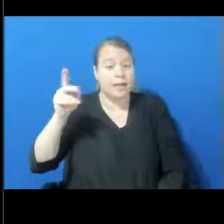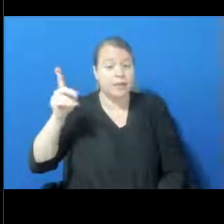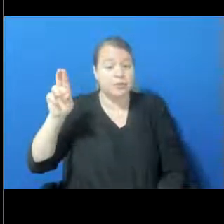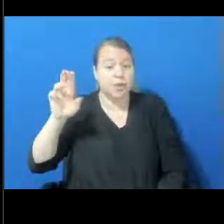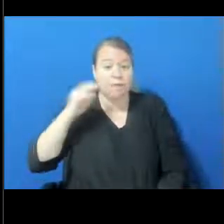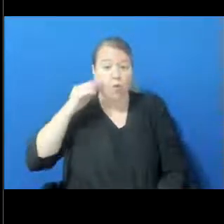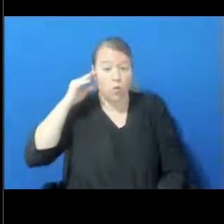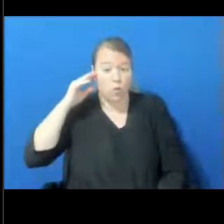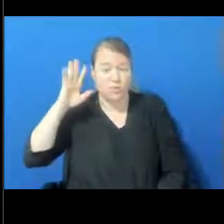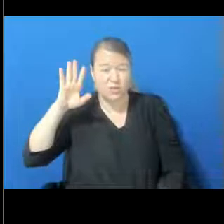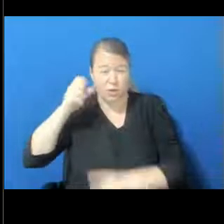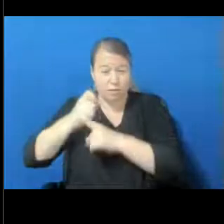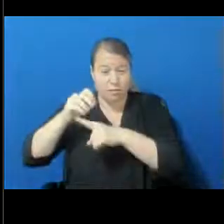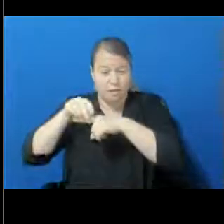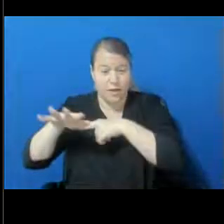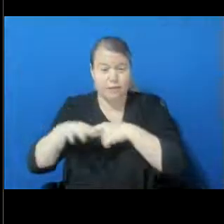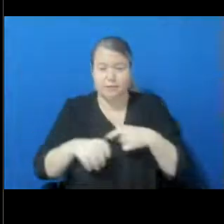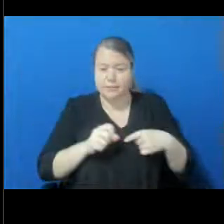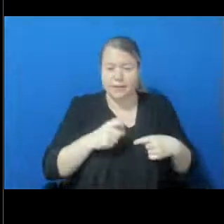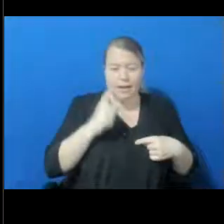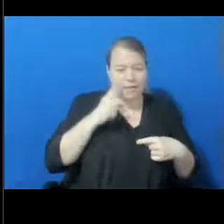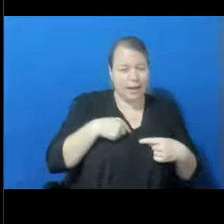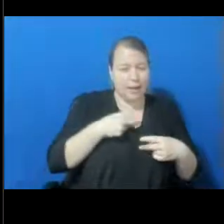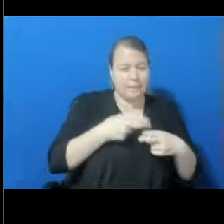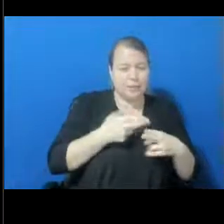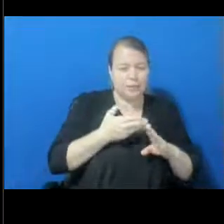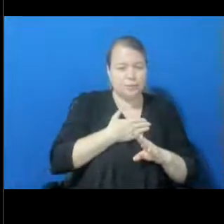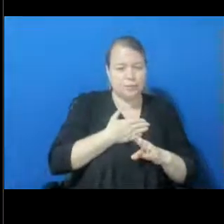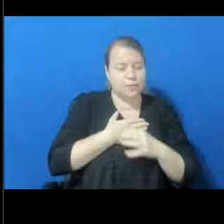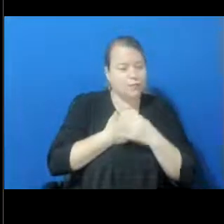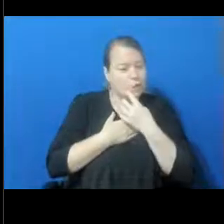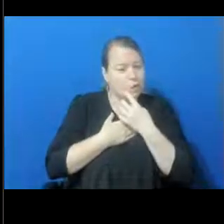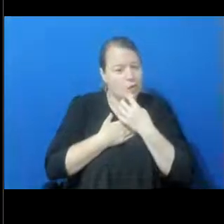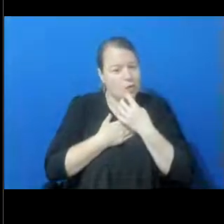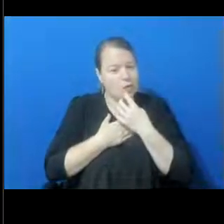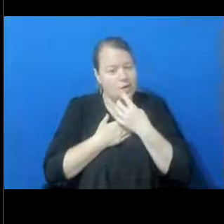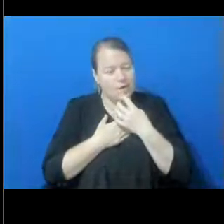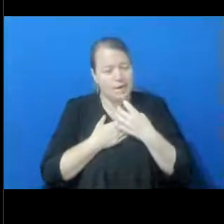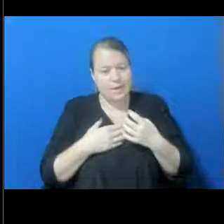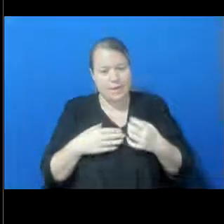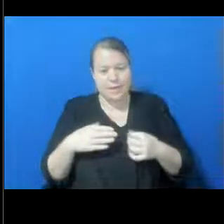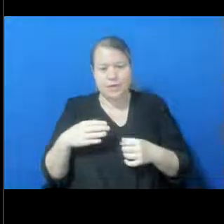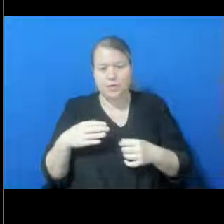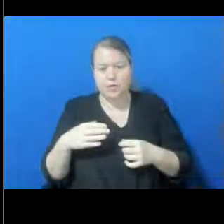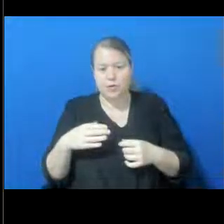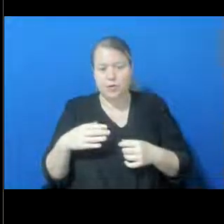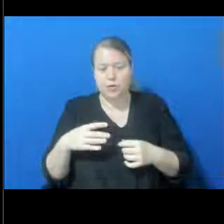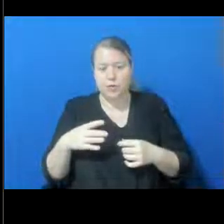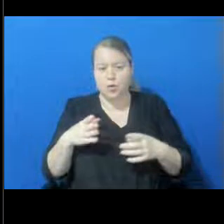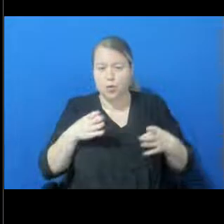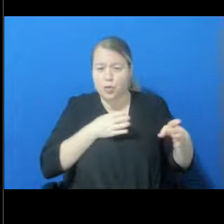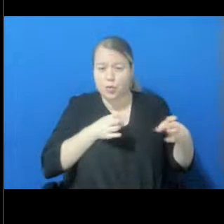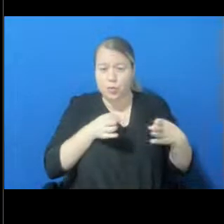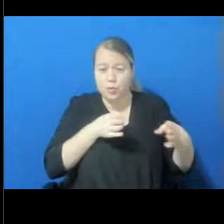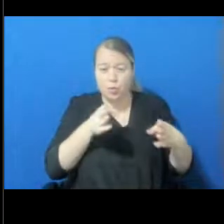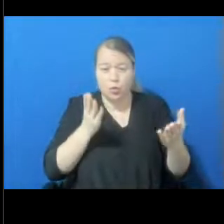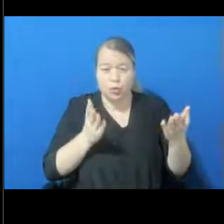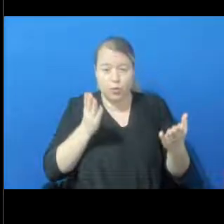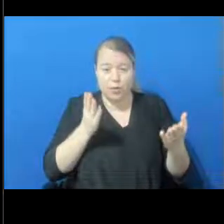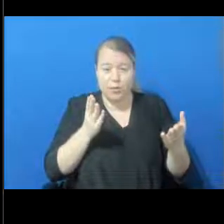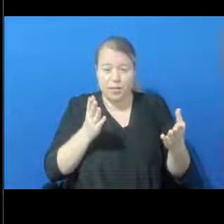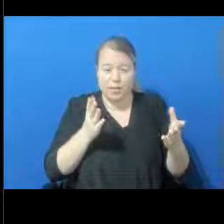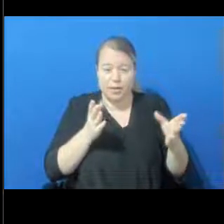Yeah, I think I mentioned that earlier, that the road may appear to get